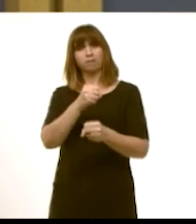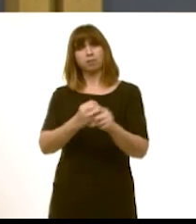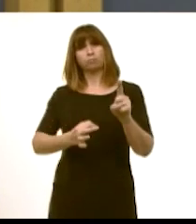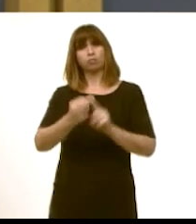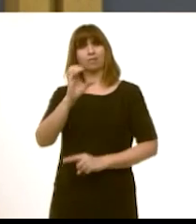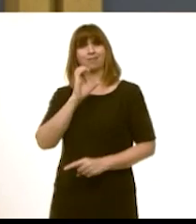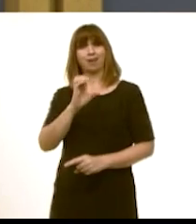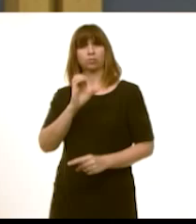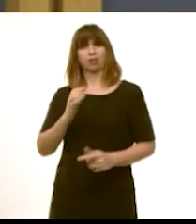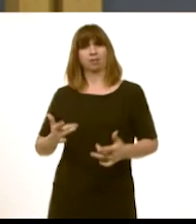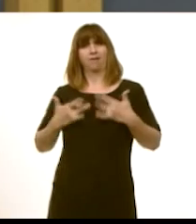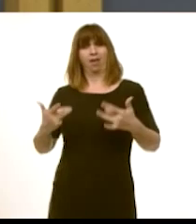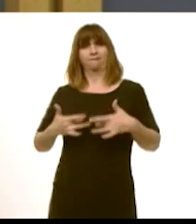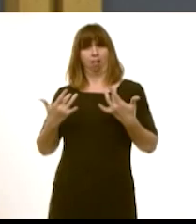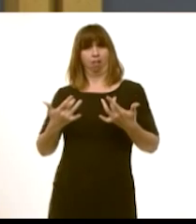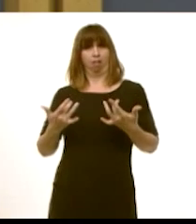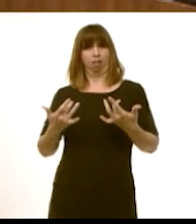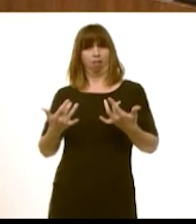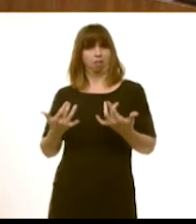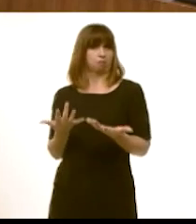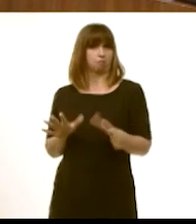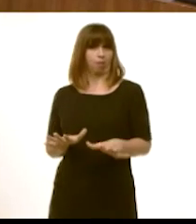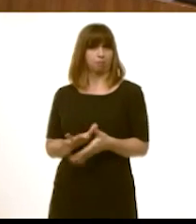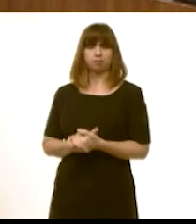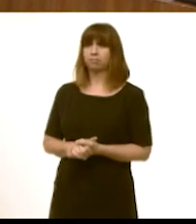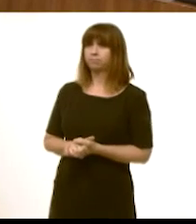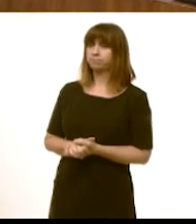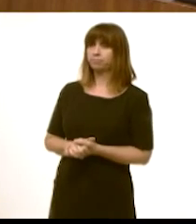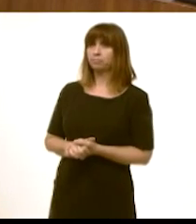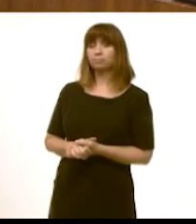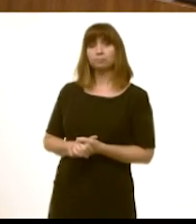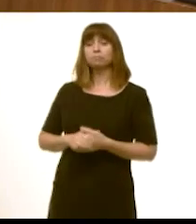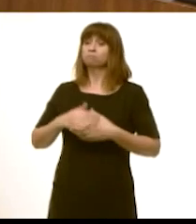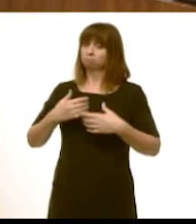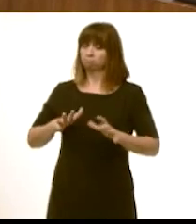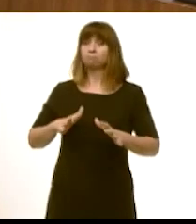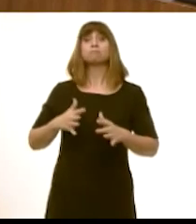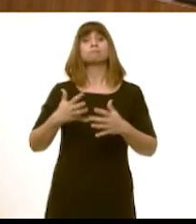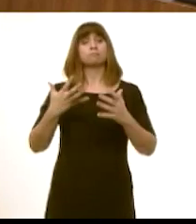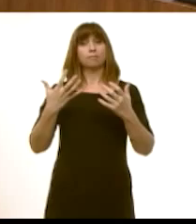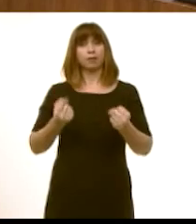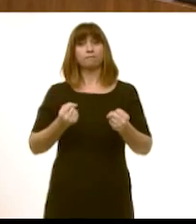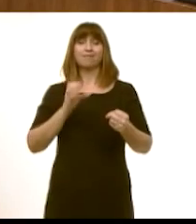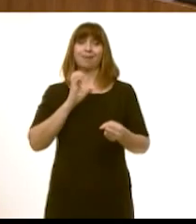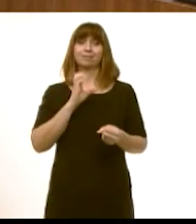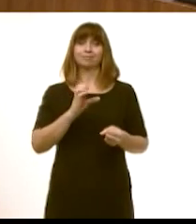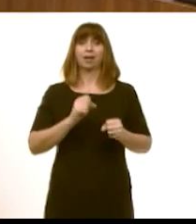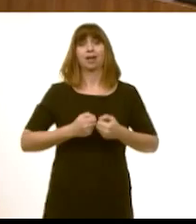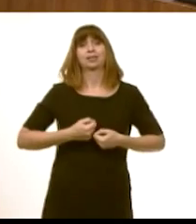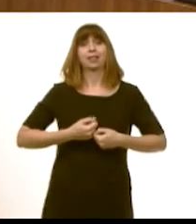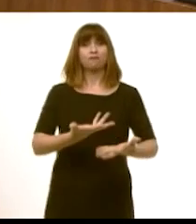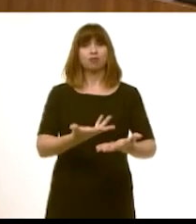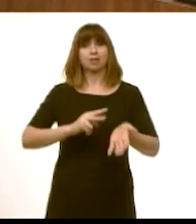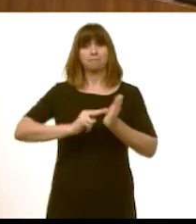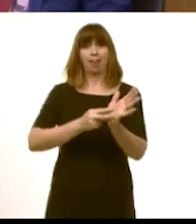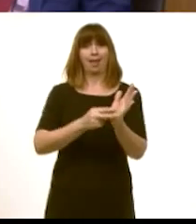cancer survival rates in Wales, please? Well, we continue to make good progress in delivering the actions set out in the Cancer Delivery Plan. For the